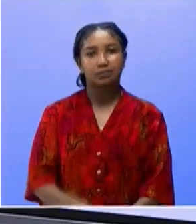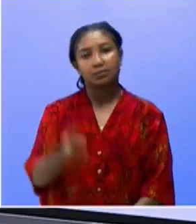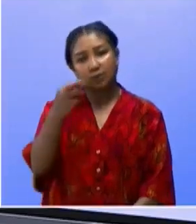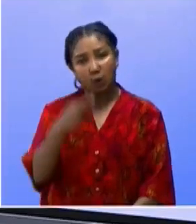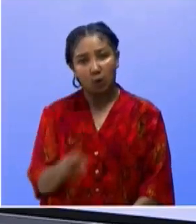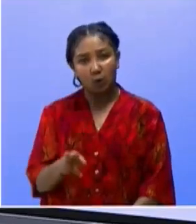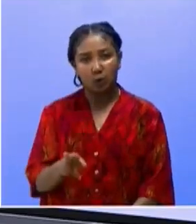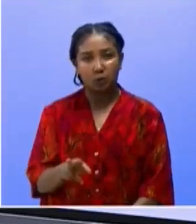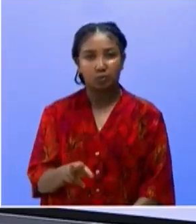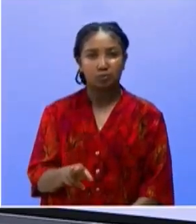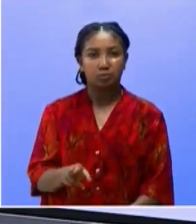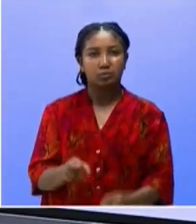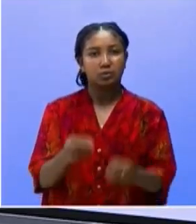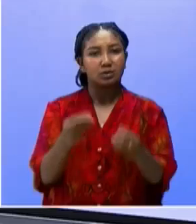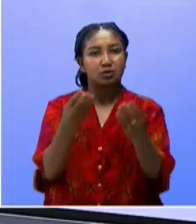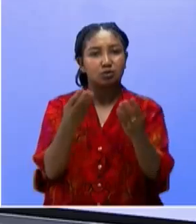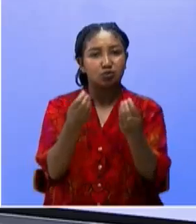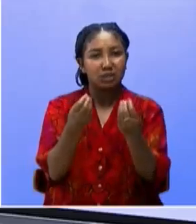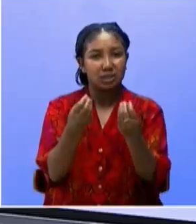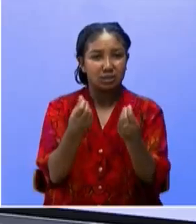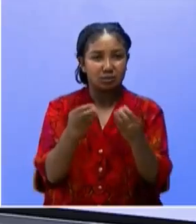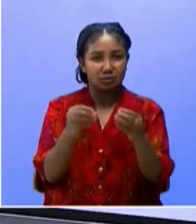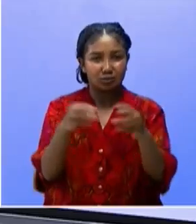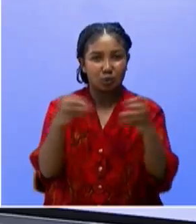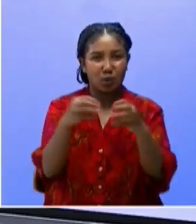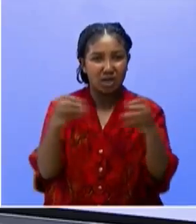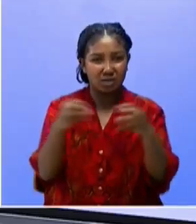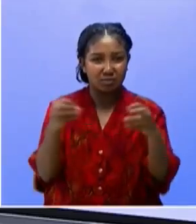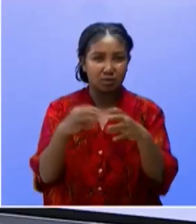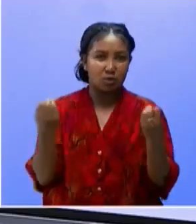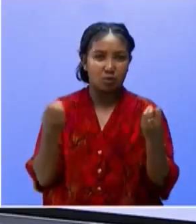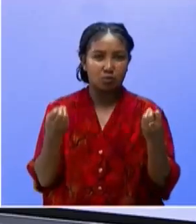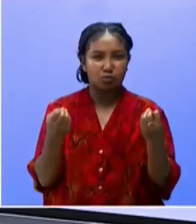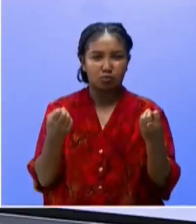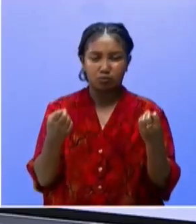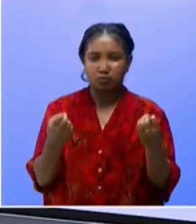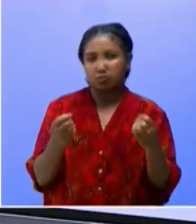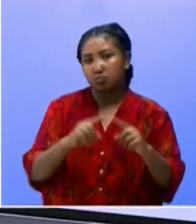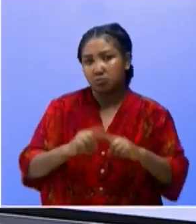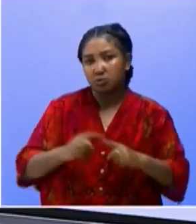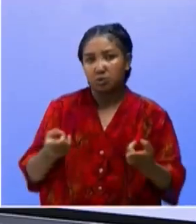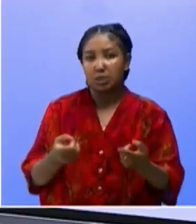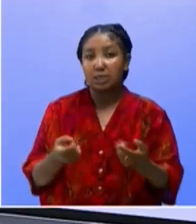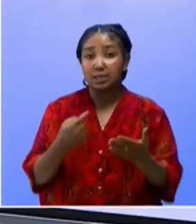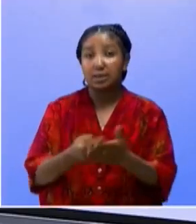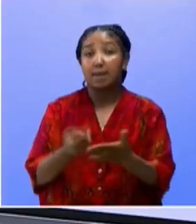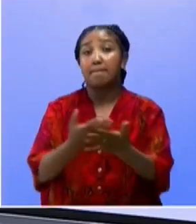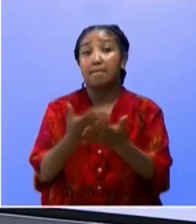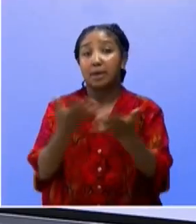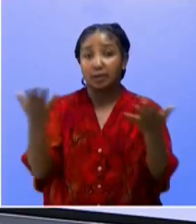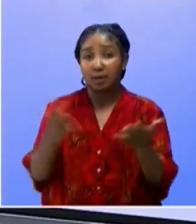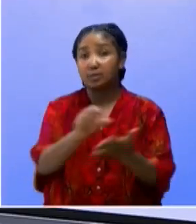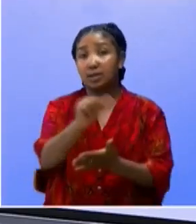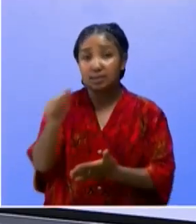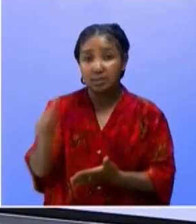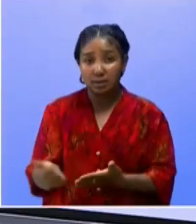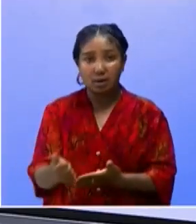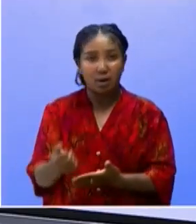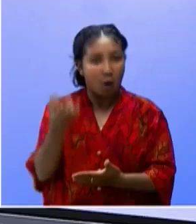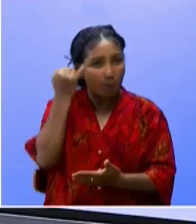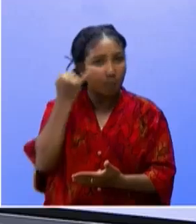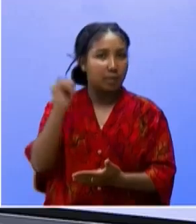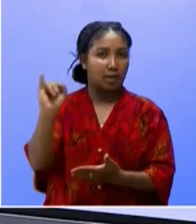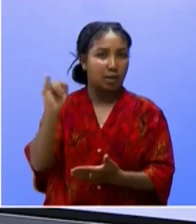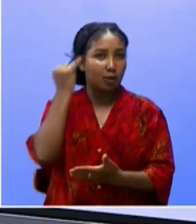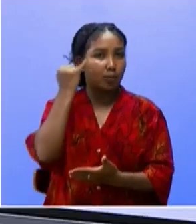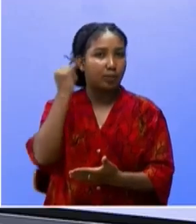Or woolen suit, etc. This is what? The fabric or the material. The other, opinion.